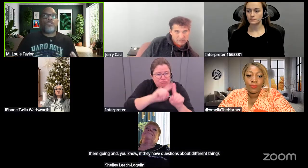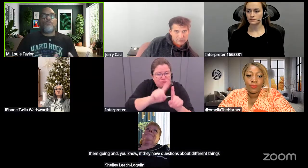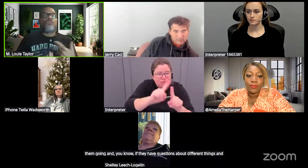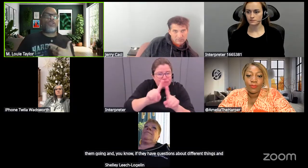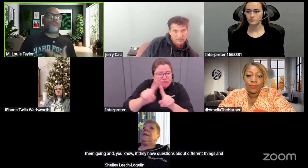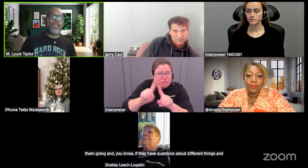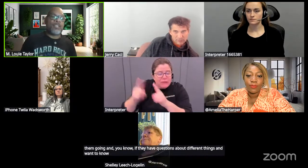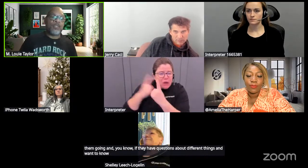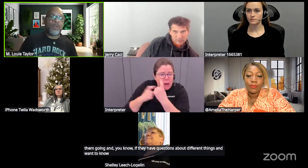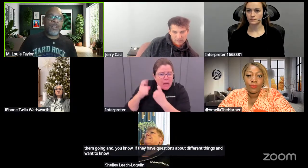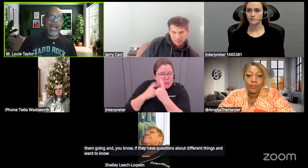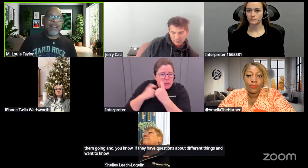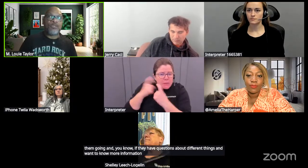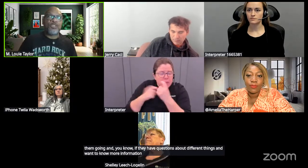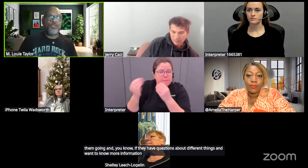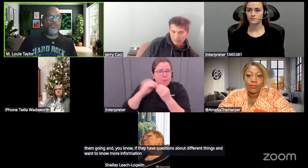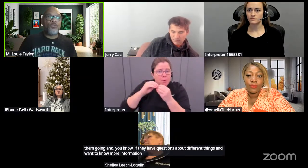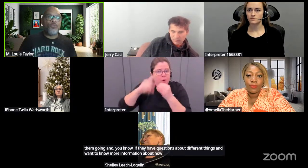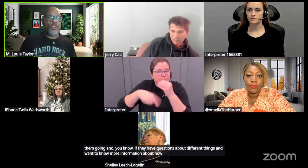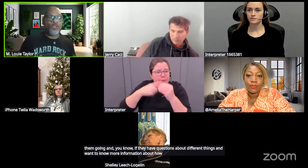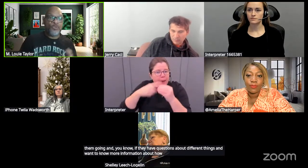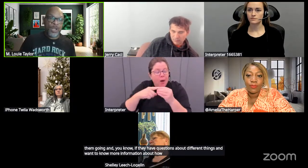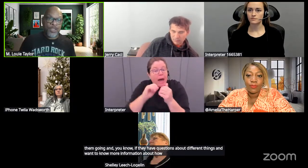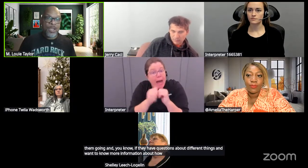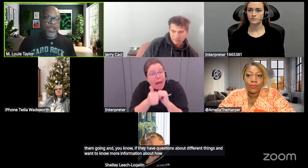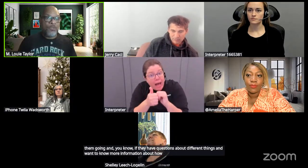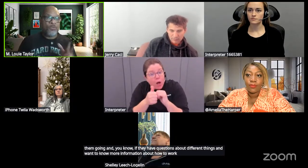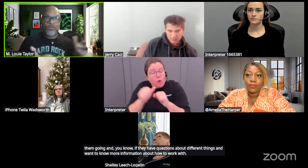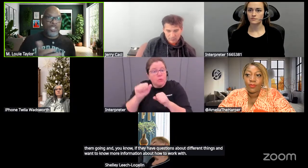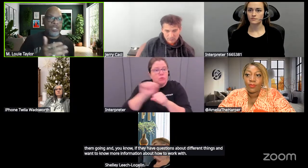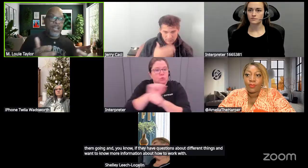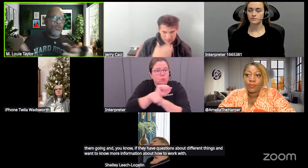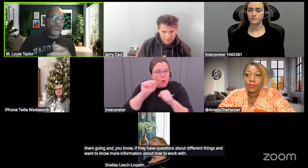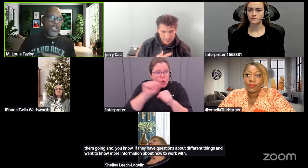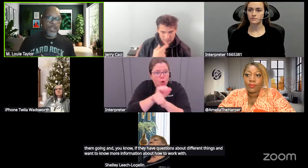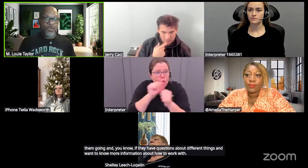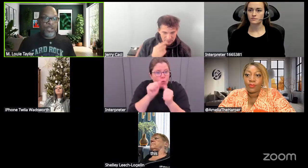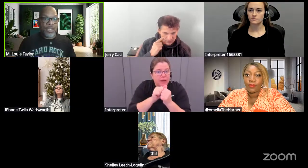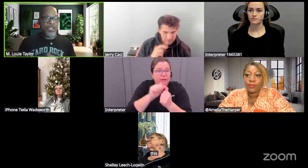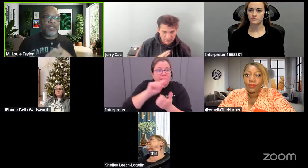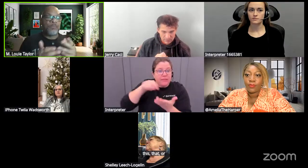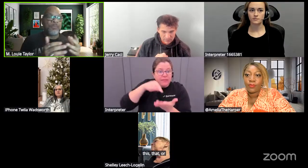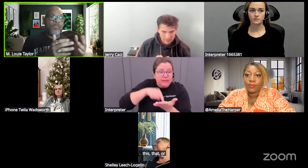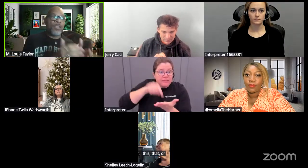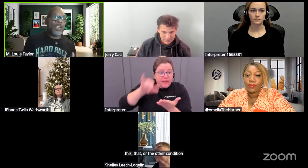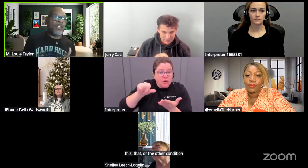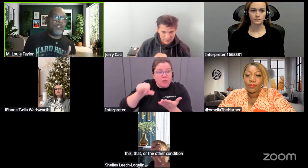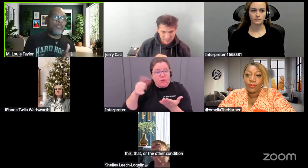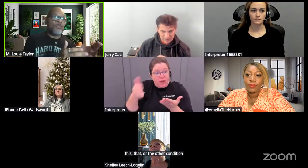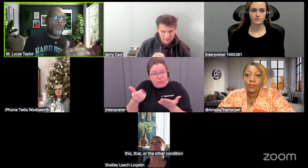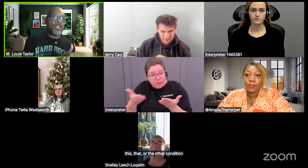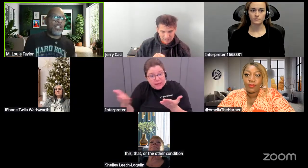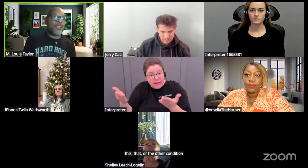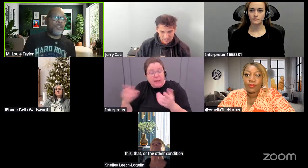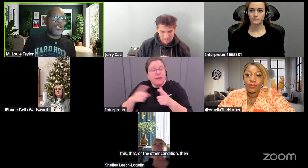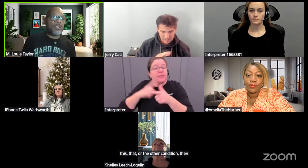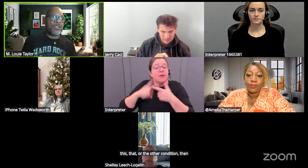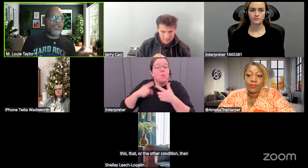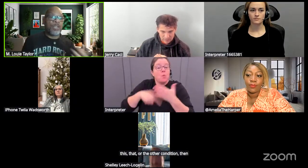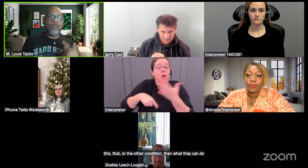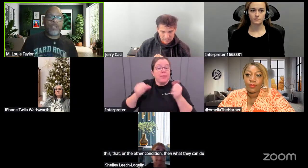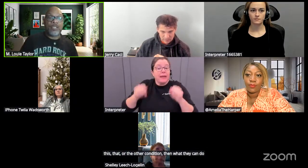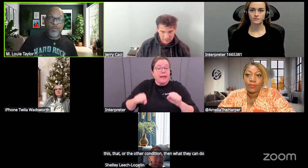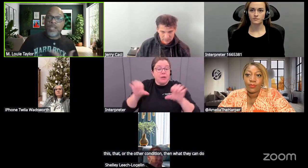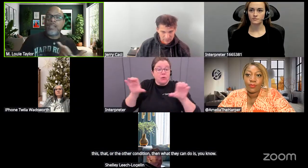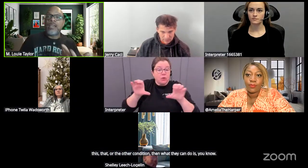know more information about how to work with this, that, or the other condition, then what they can do is,